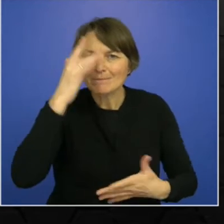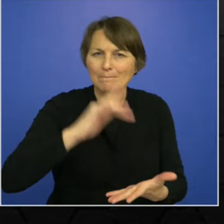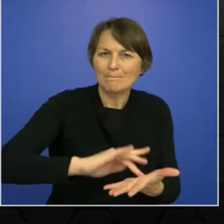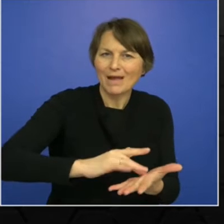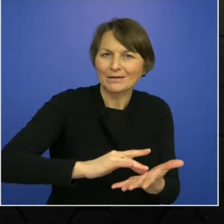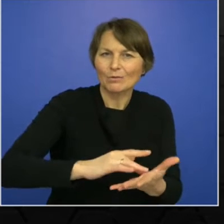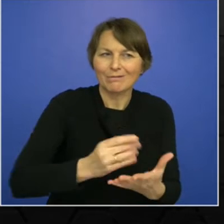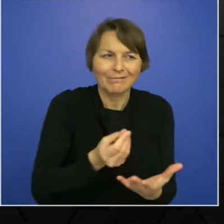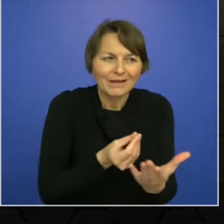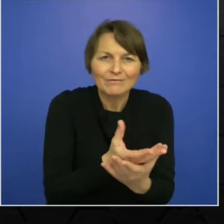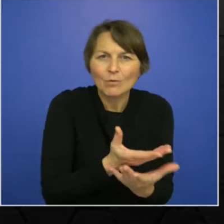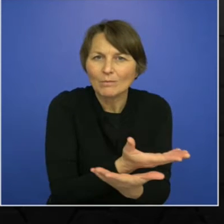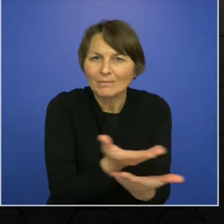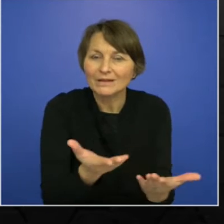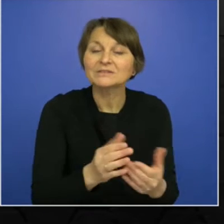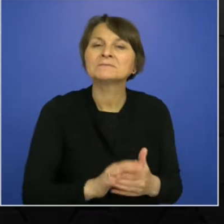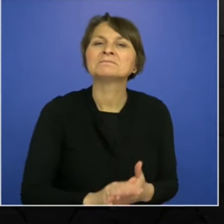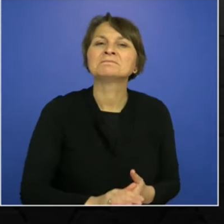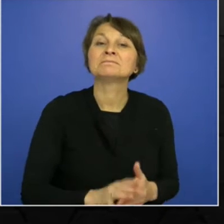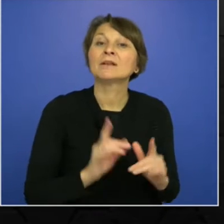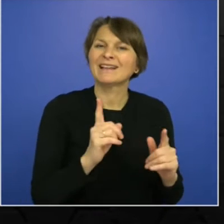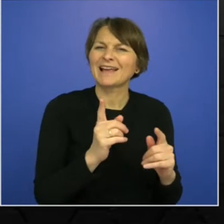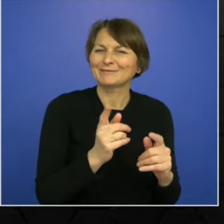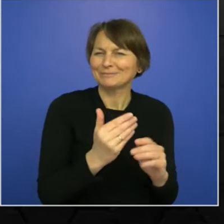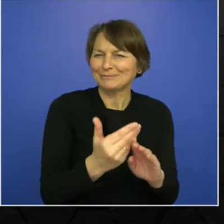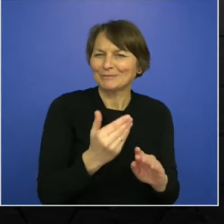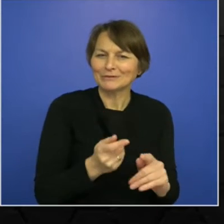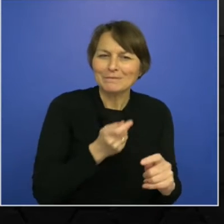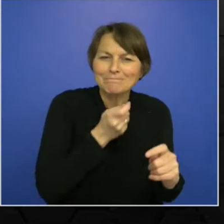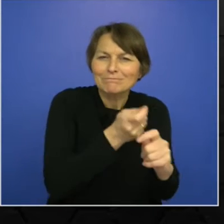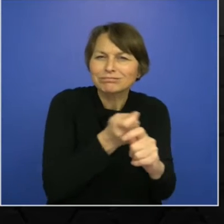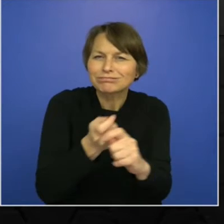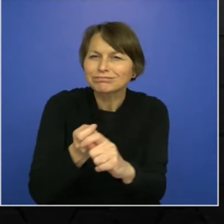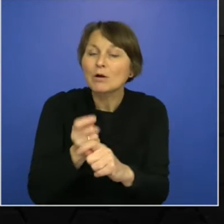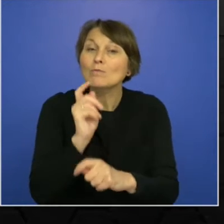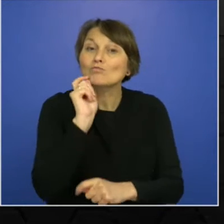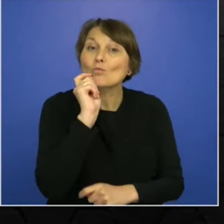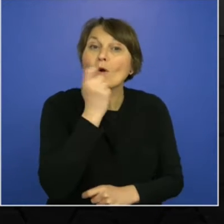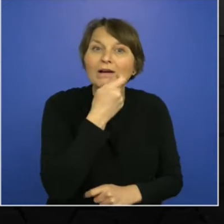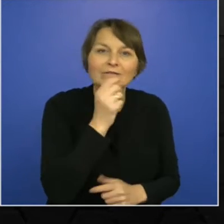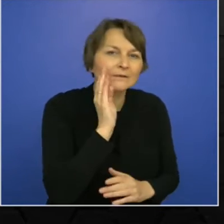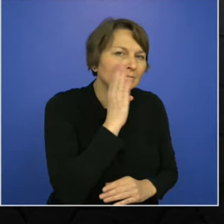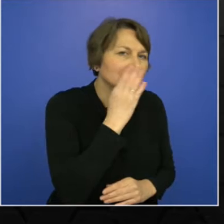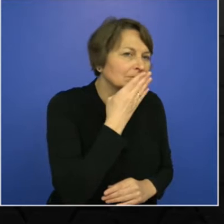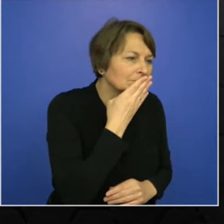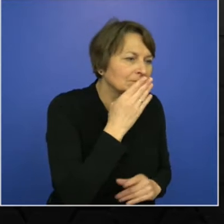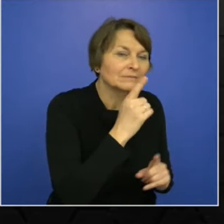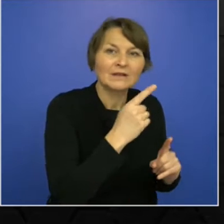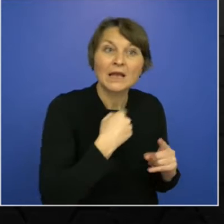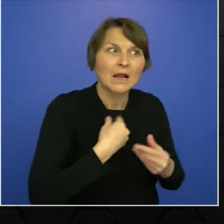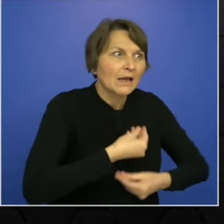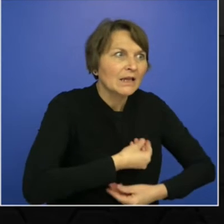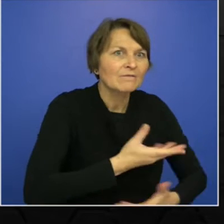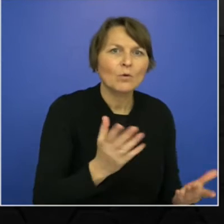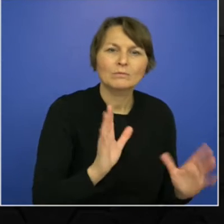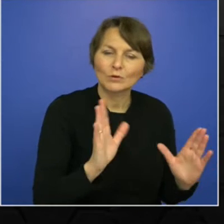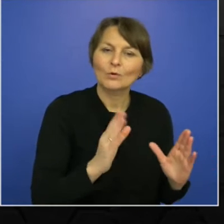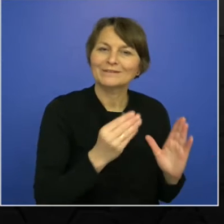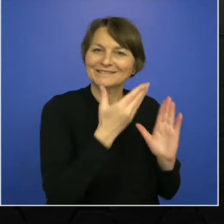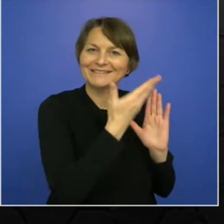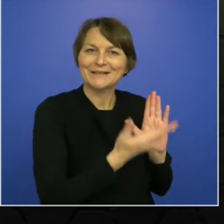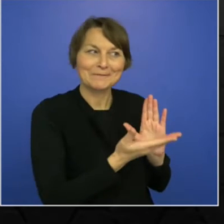as we mentioned before, in terms of privacy and security, it's a really important sector. And here you can also see all of